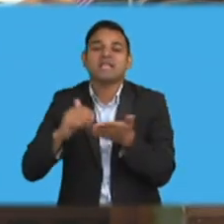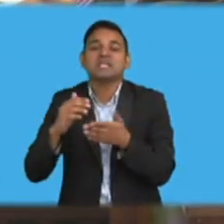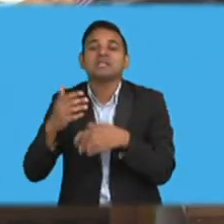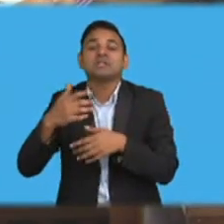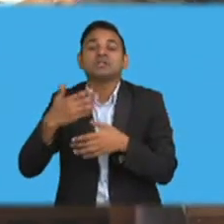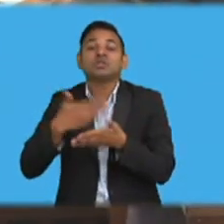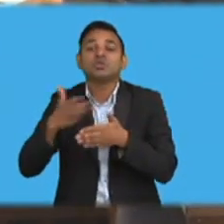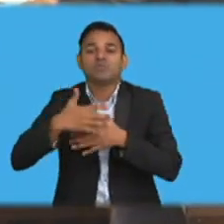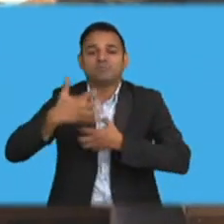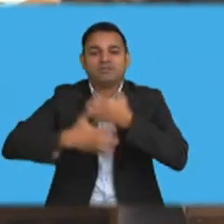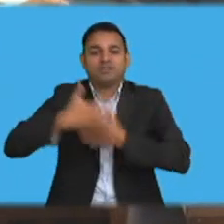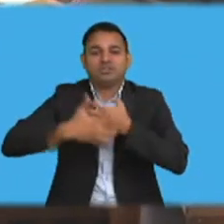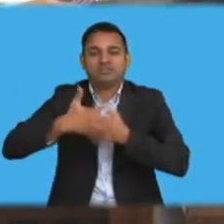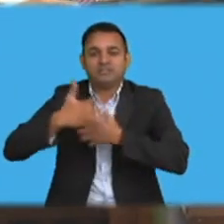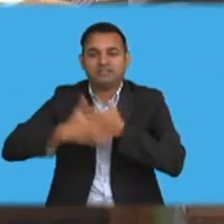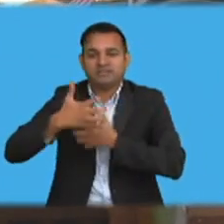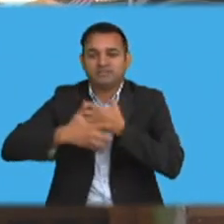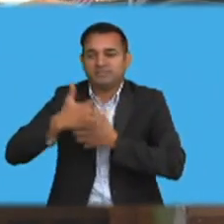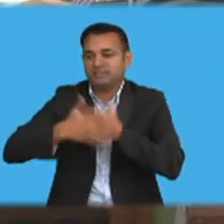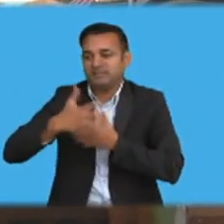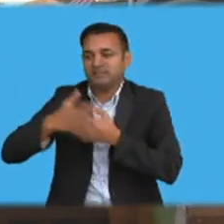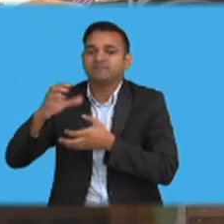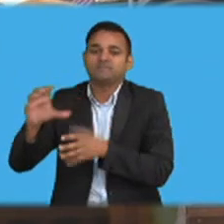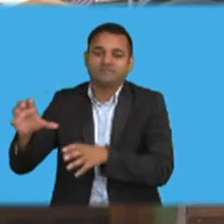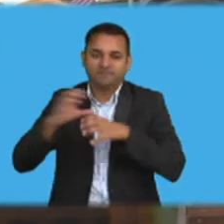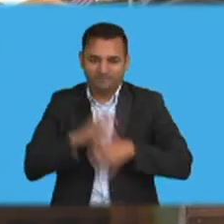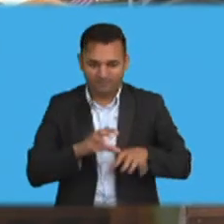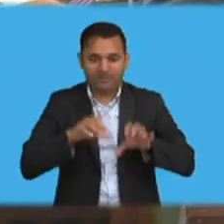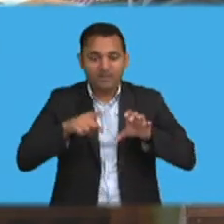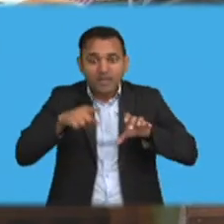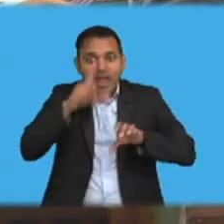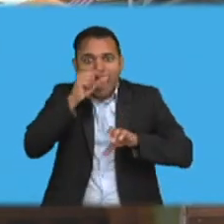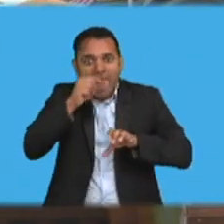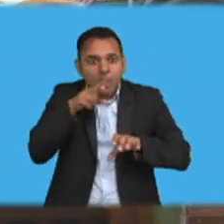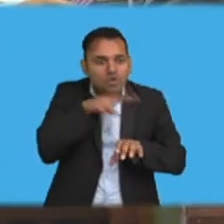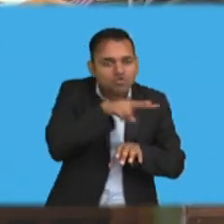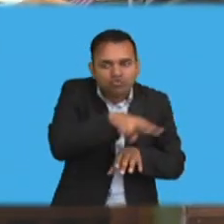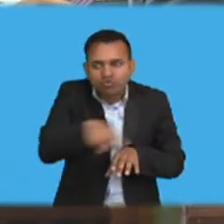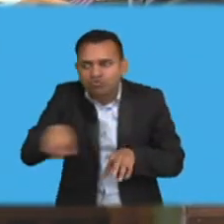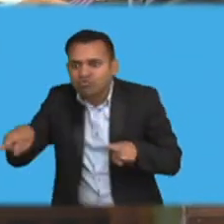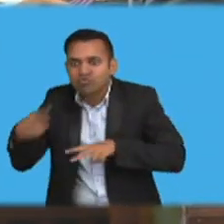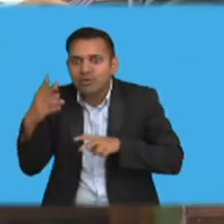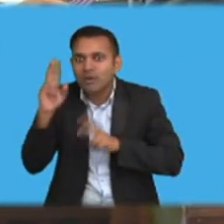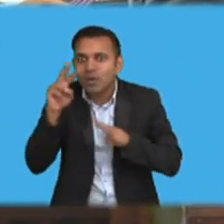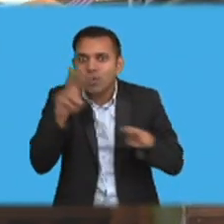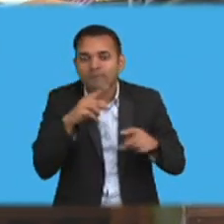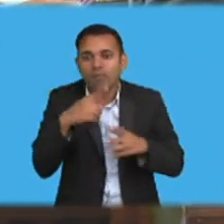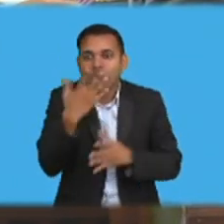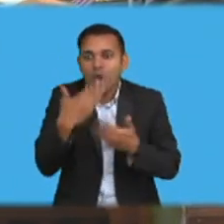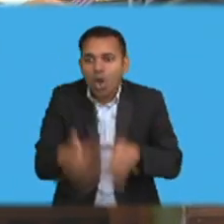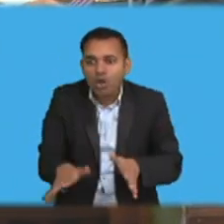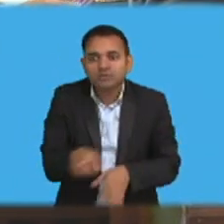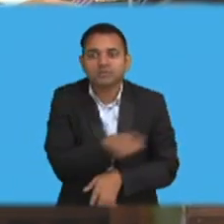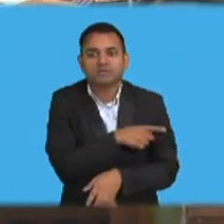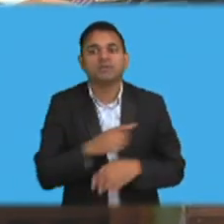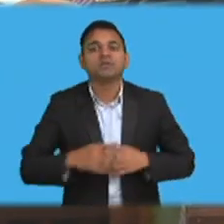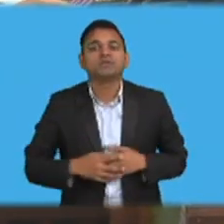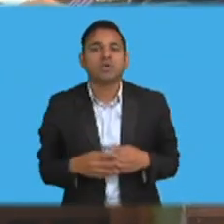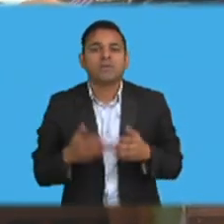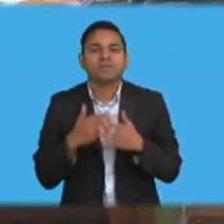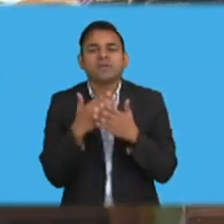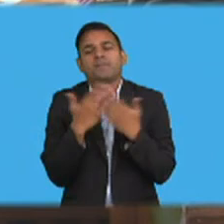again express my deepest sympathies to the families and friends of the deceased pilots. I'd like to assure